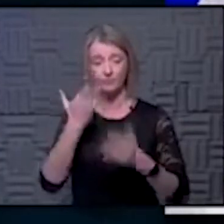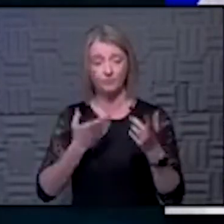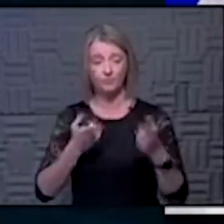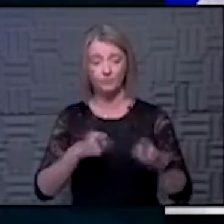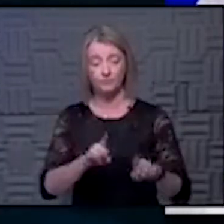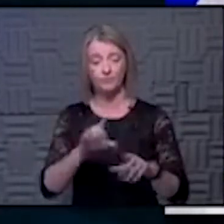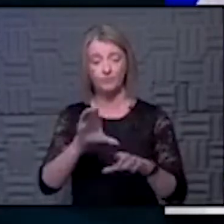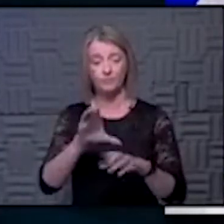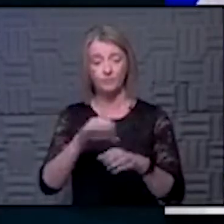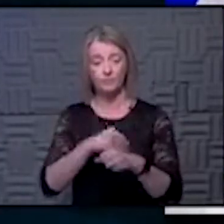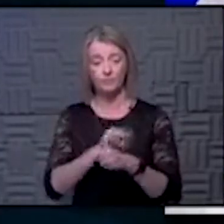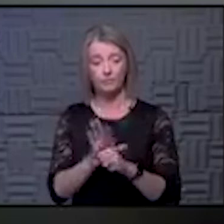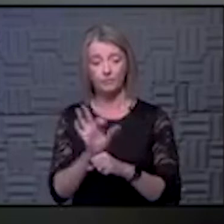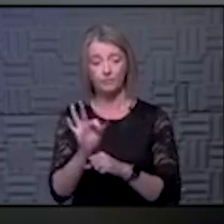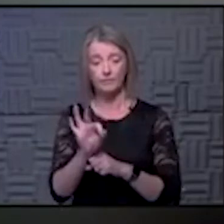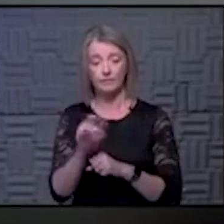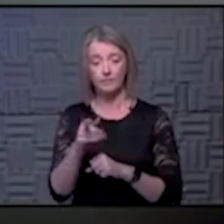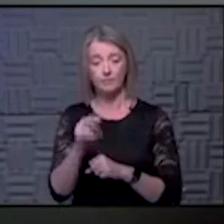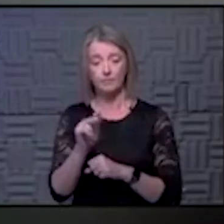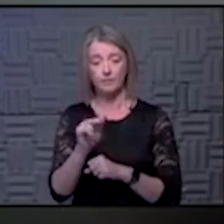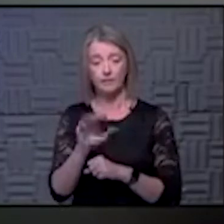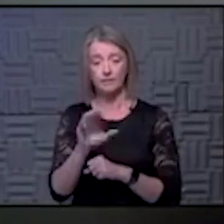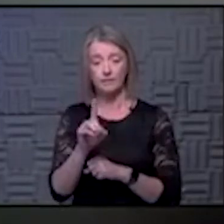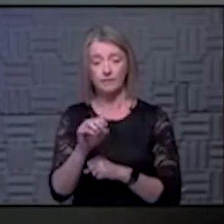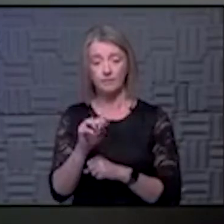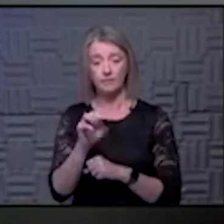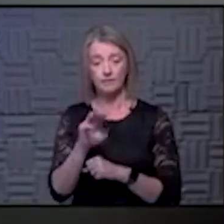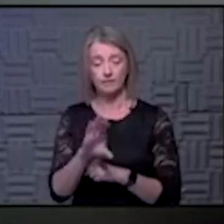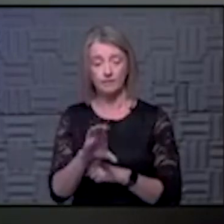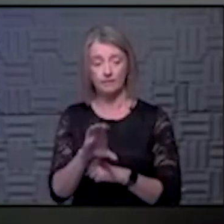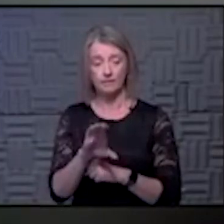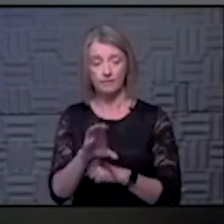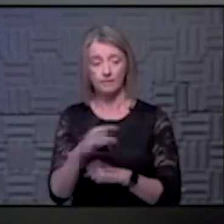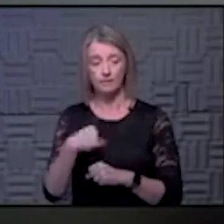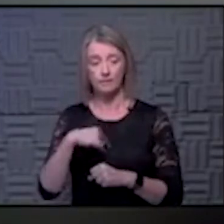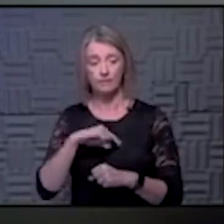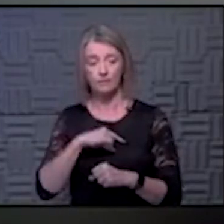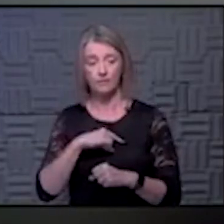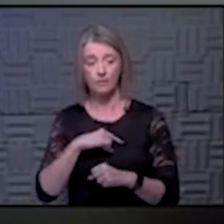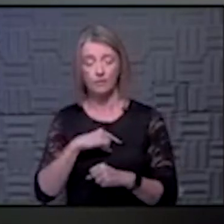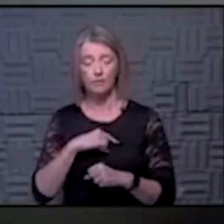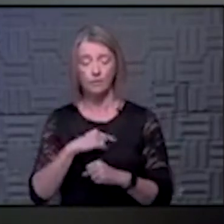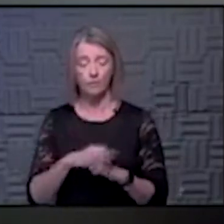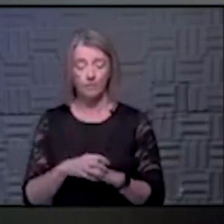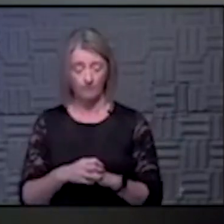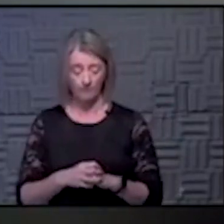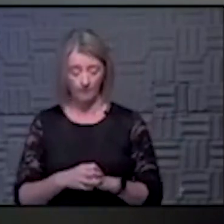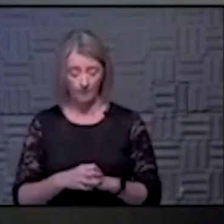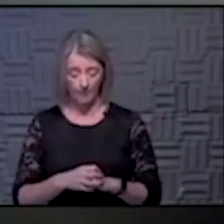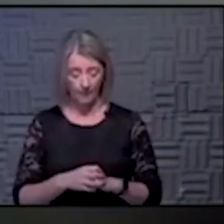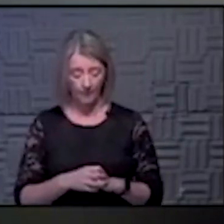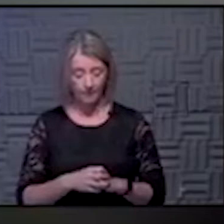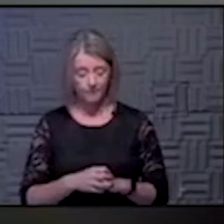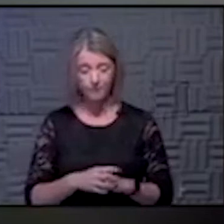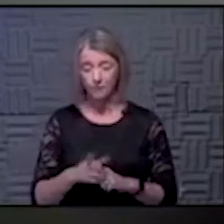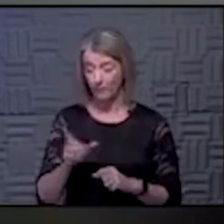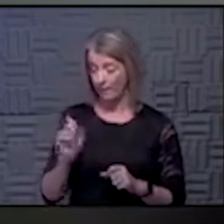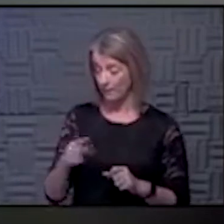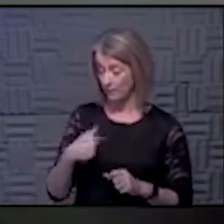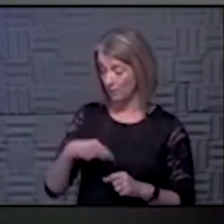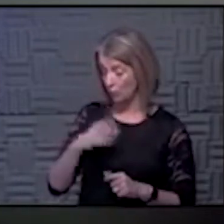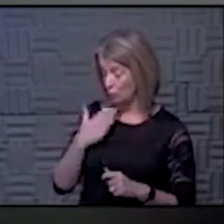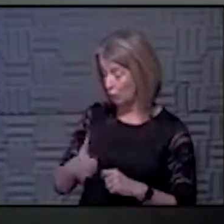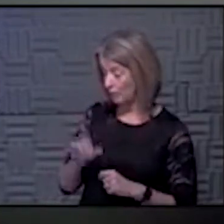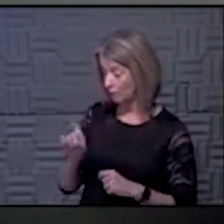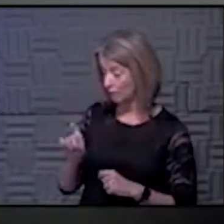during the COVID-19 pandemic? Yeah, I would say we come from professions where we ask if each other are good. And what I mean by